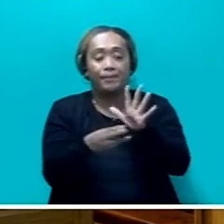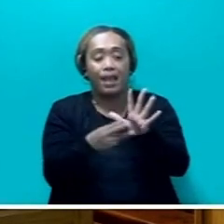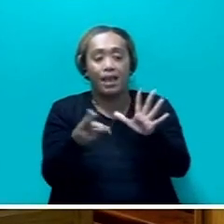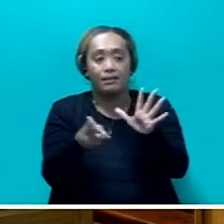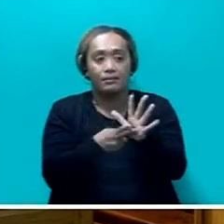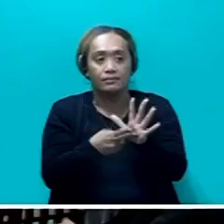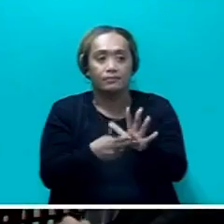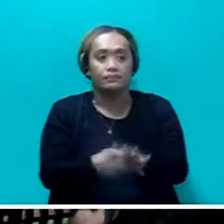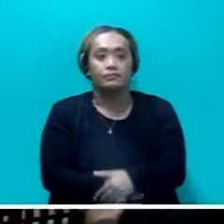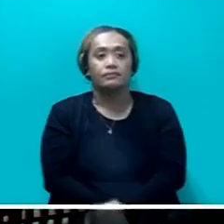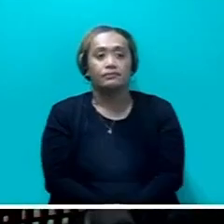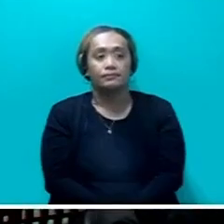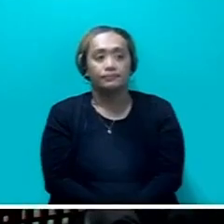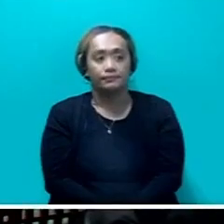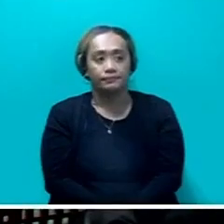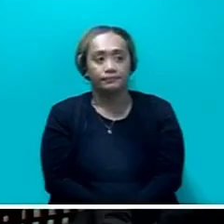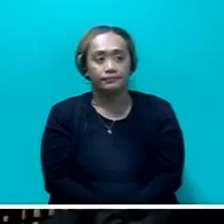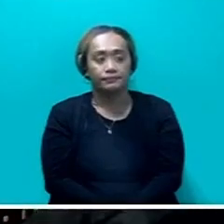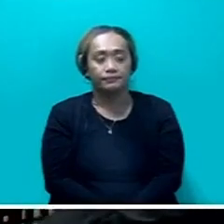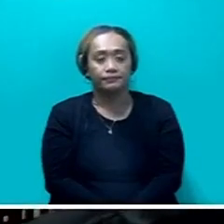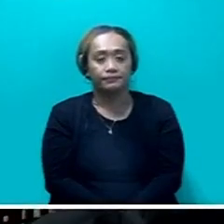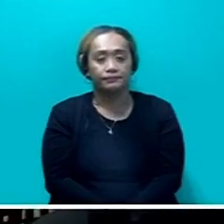statements.